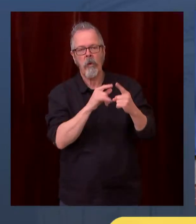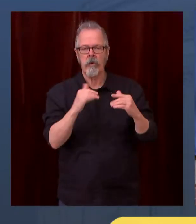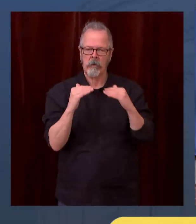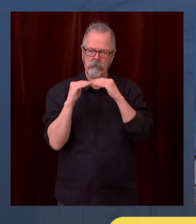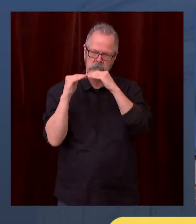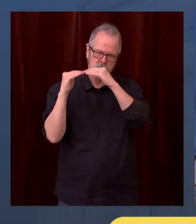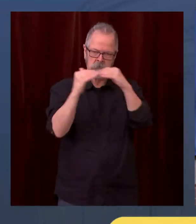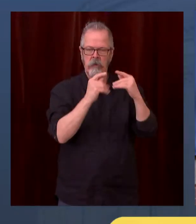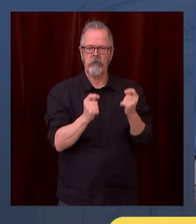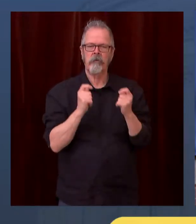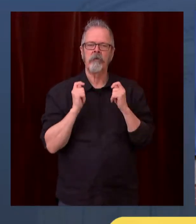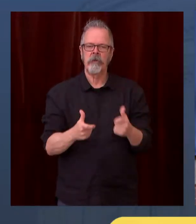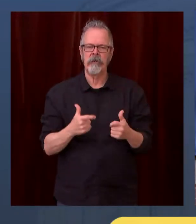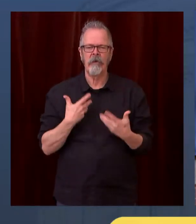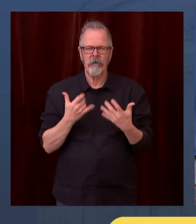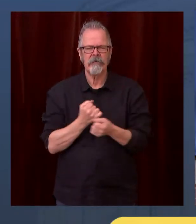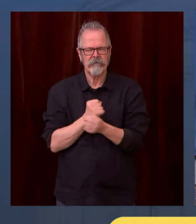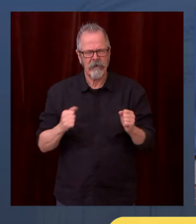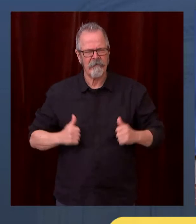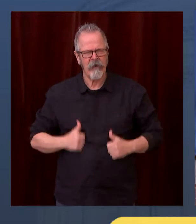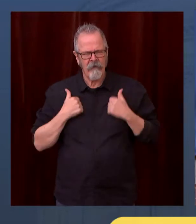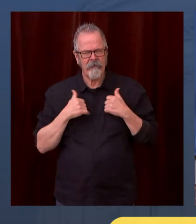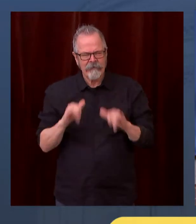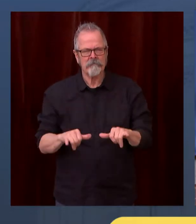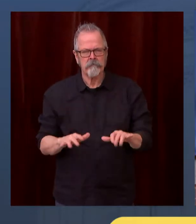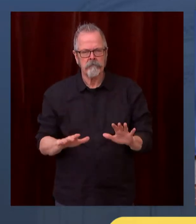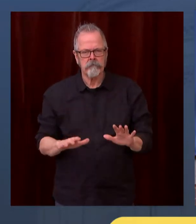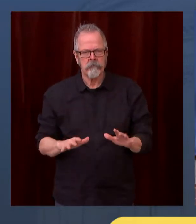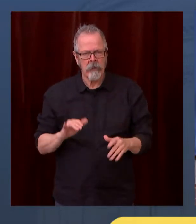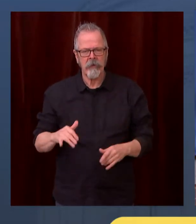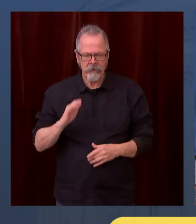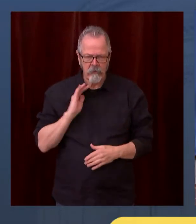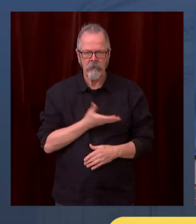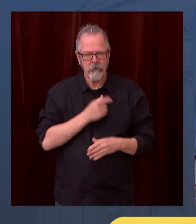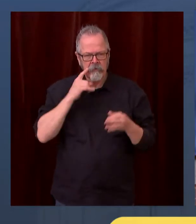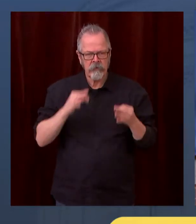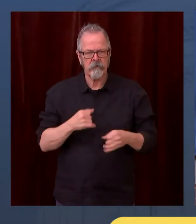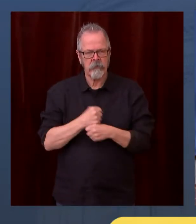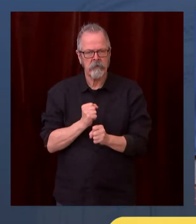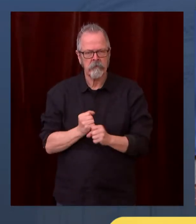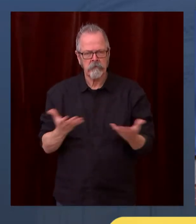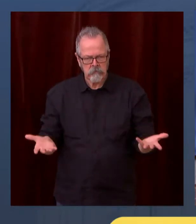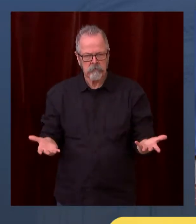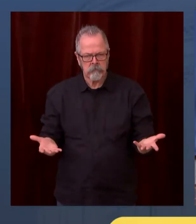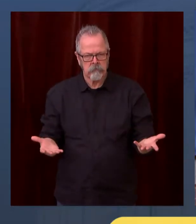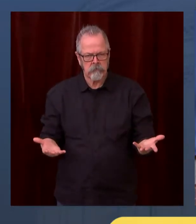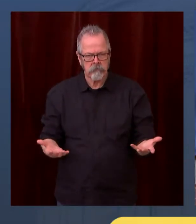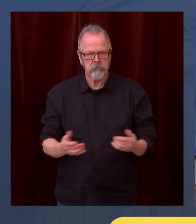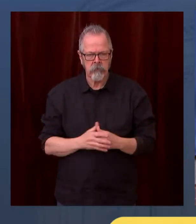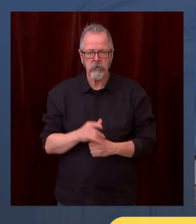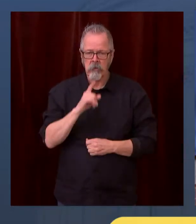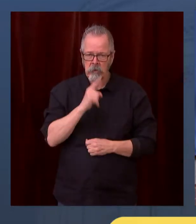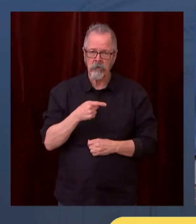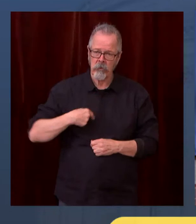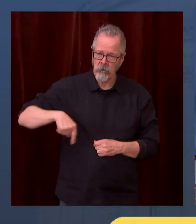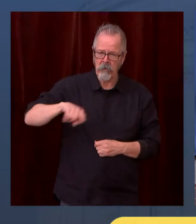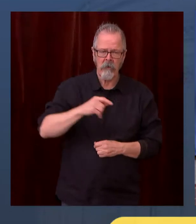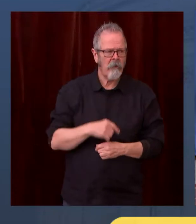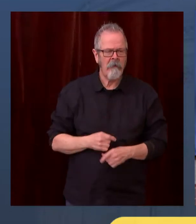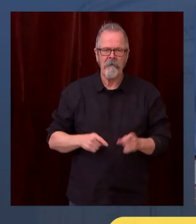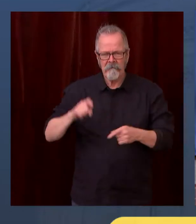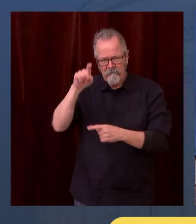way possible. Those are the fundamental three values that drive this decision-making. Obviously, it starts with an effort to be as